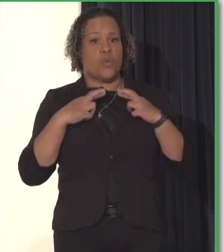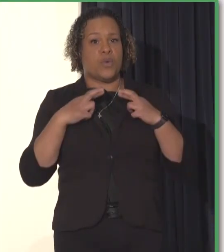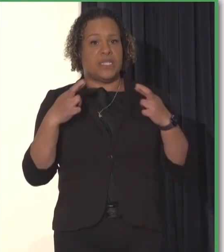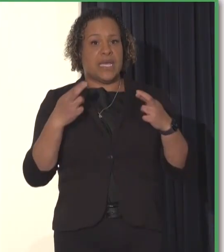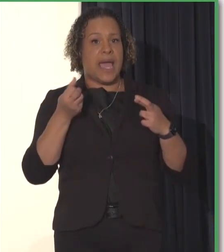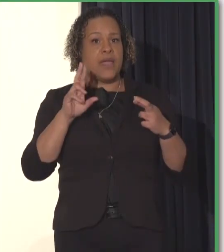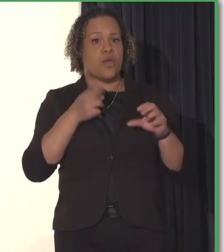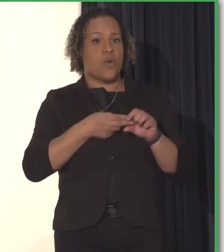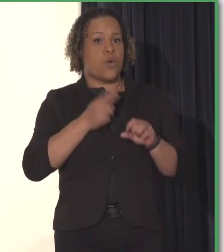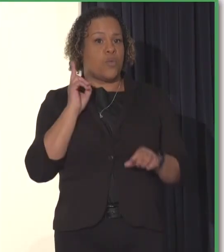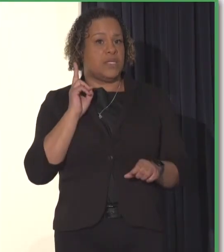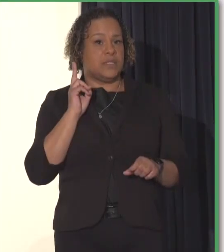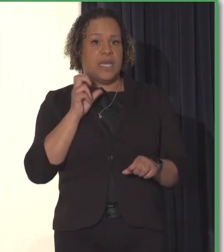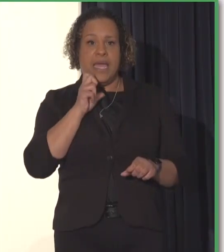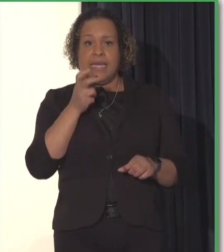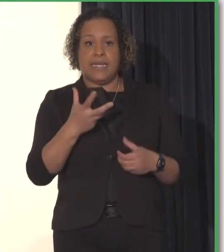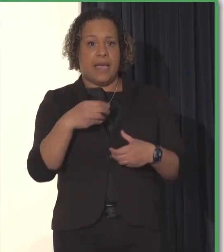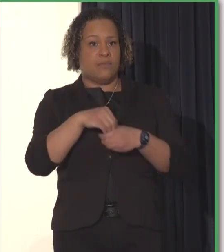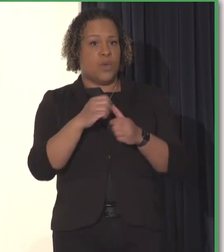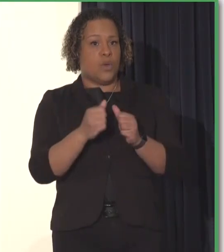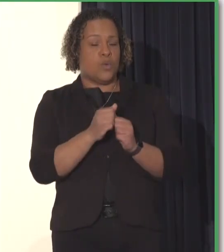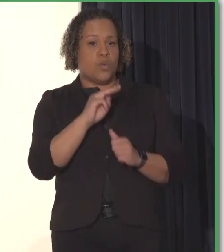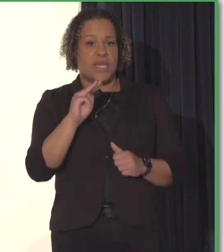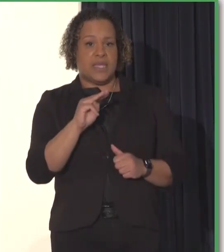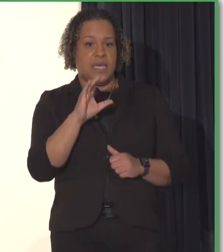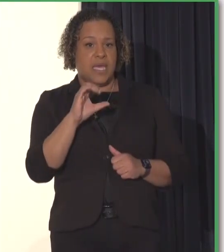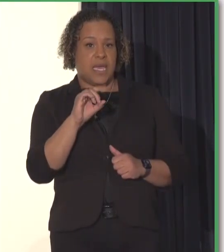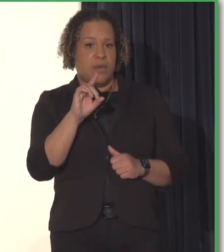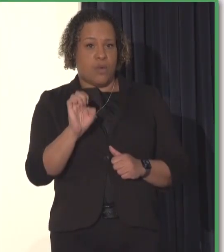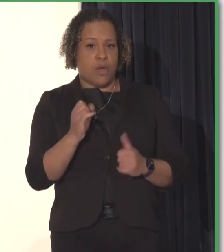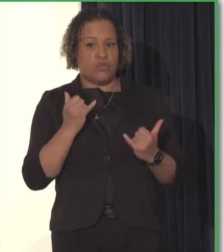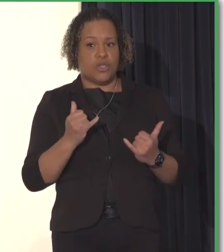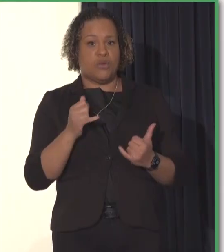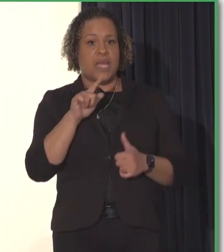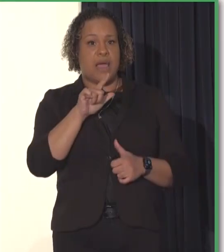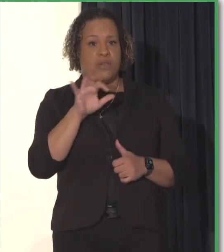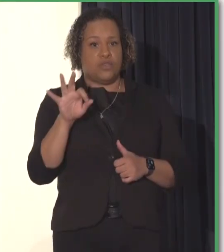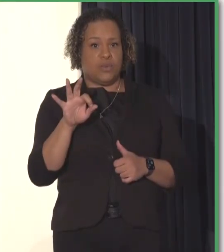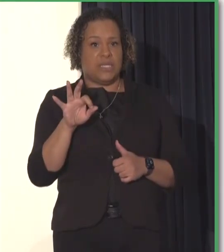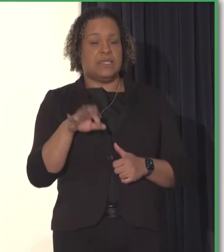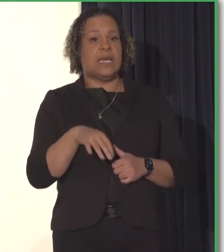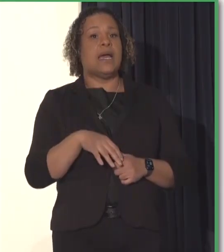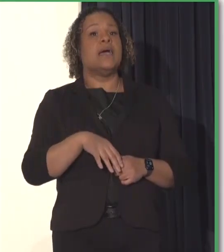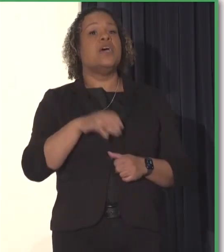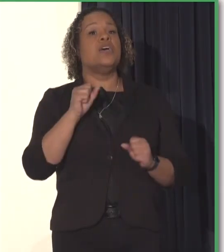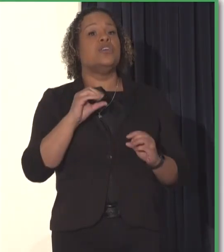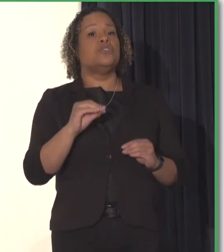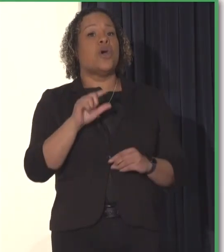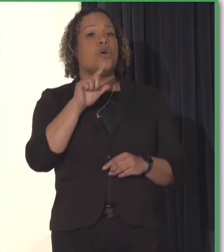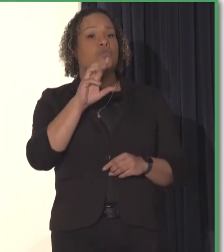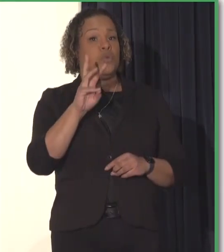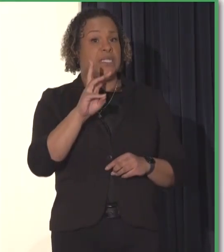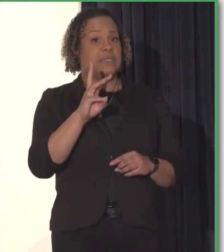resigned, had nothing to do with MCOs, so that brings us down to 29. So 26 of the 29 are back on the street. The other 4